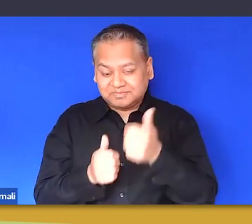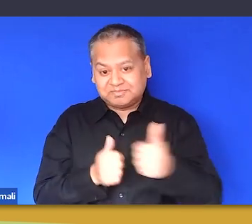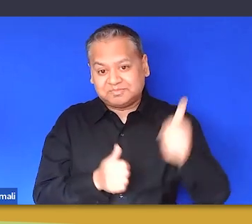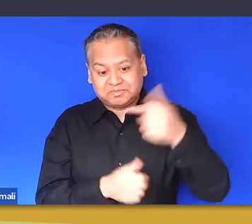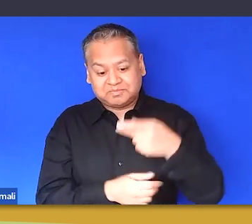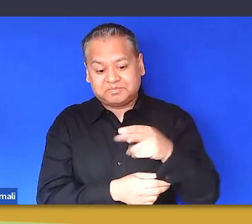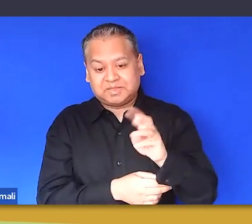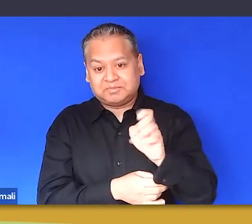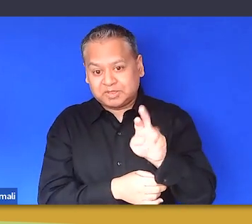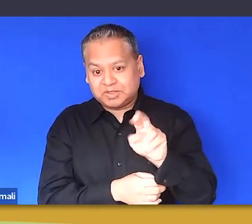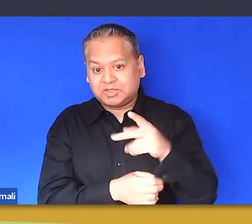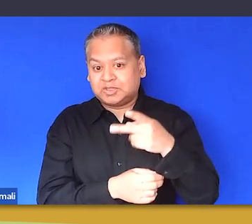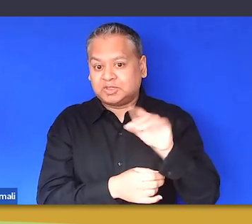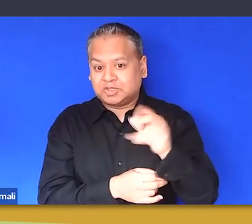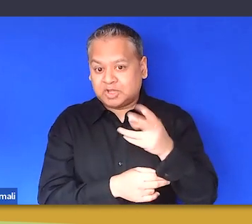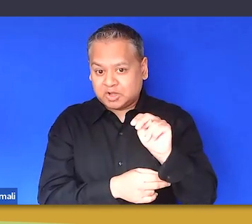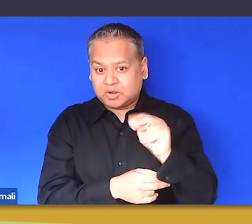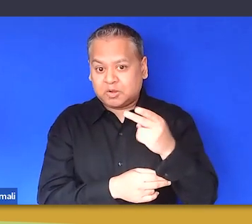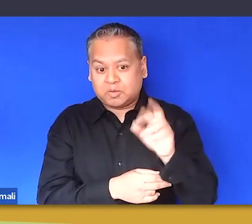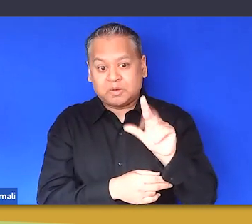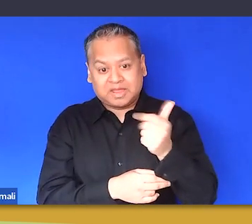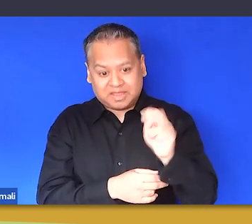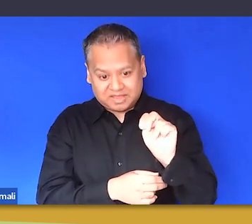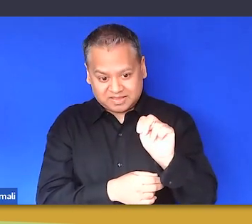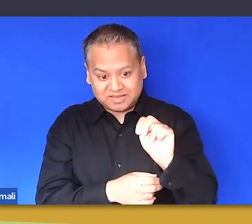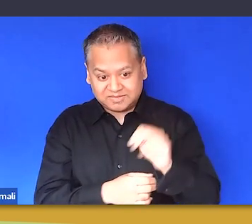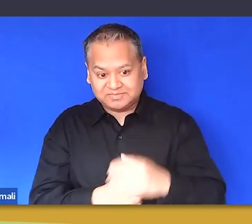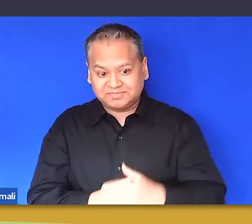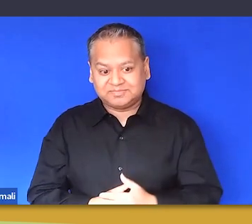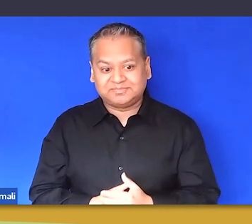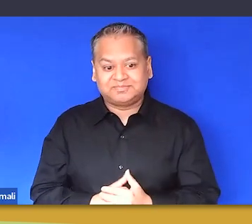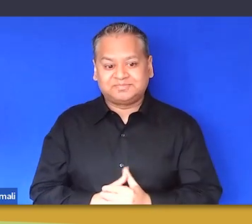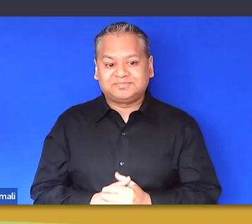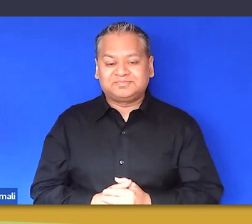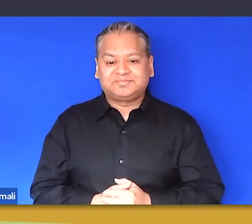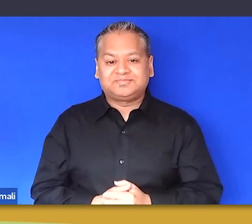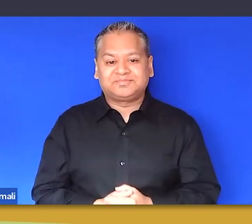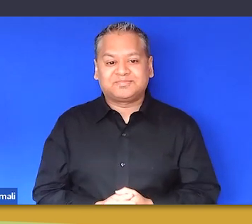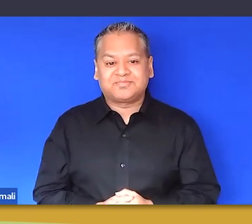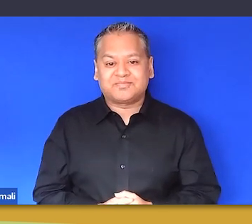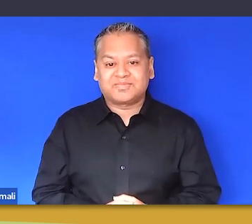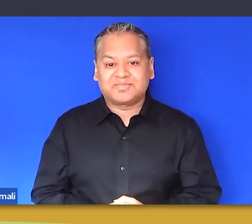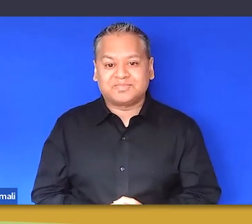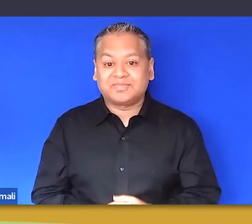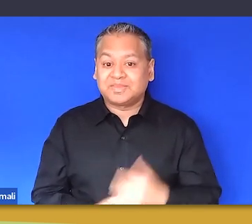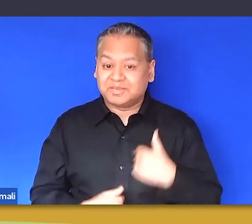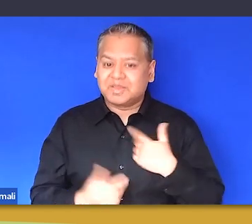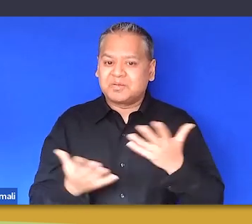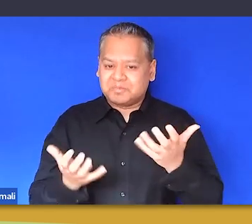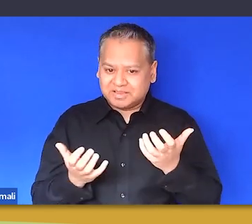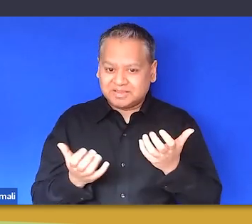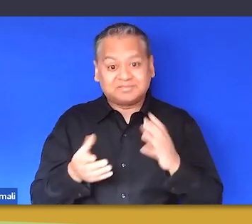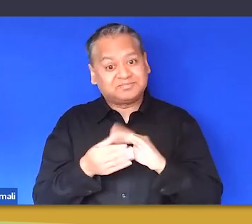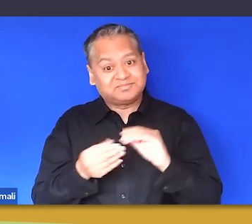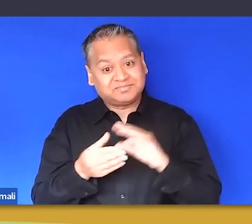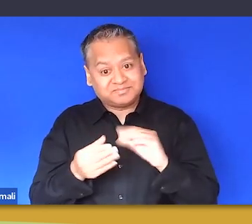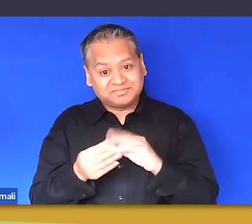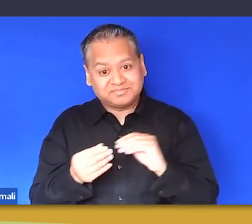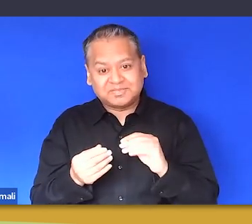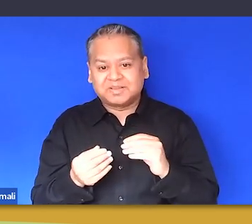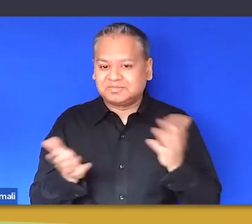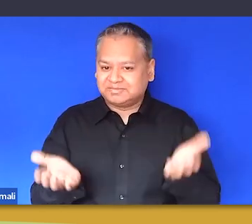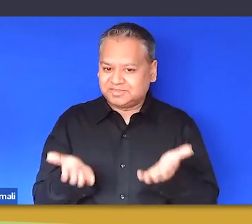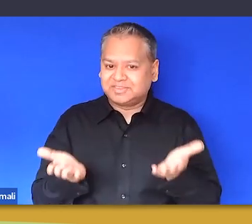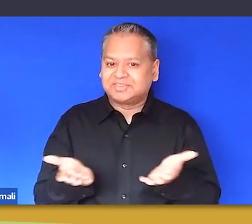mean. Thank you very much. And I want to also acknowledge that I am coming to you with my colleague Rachna Singh